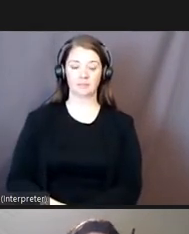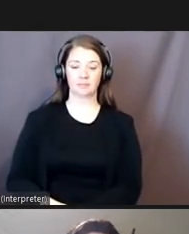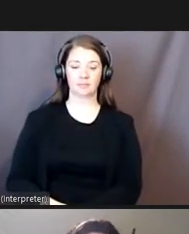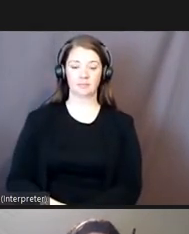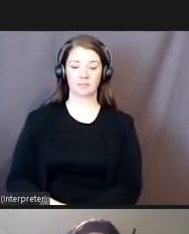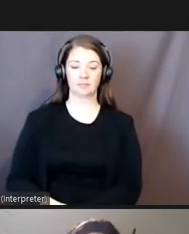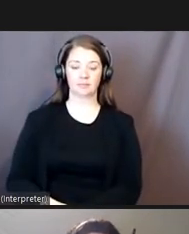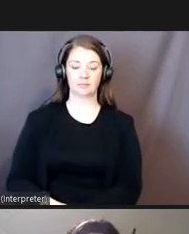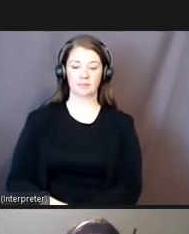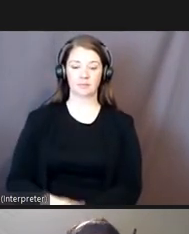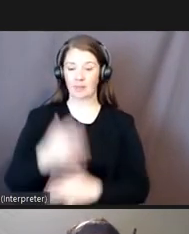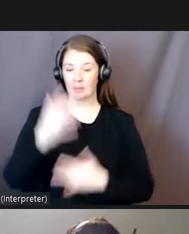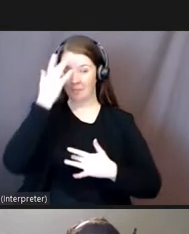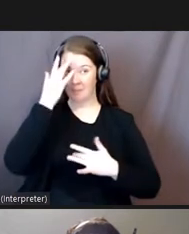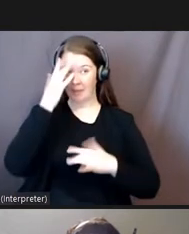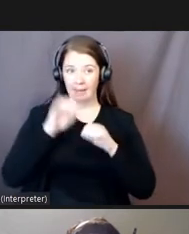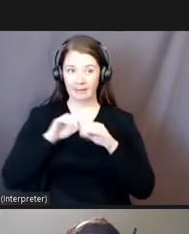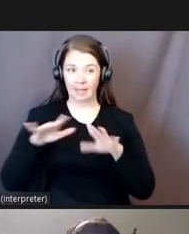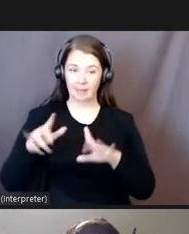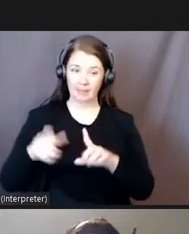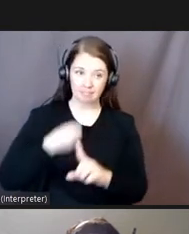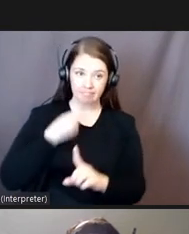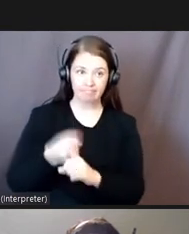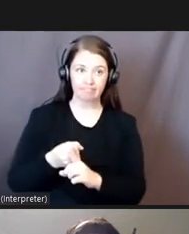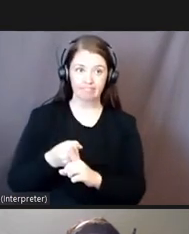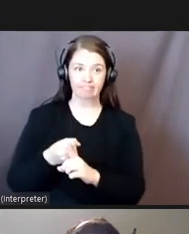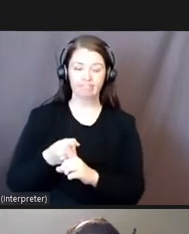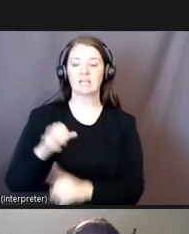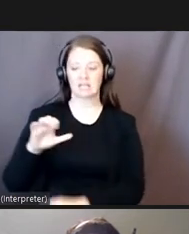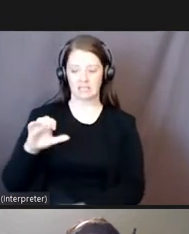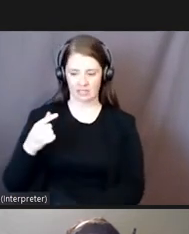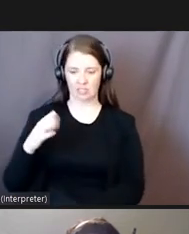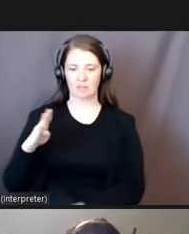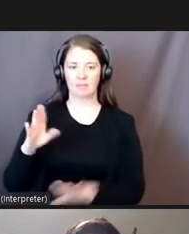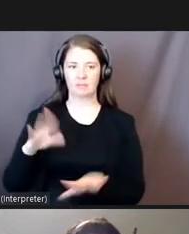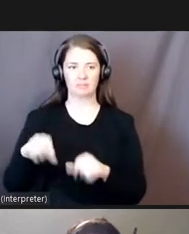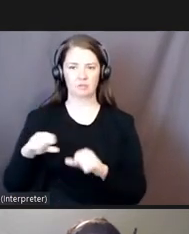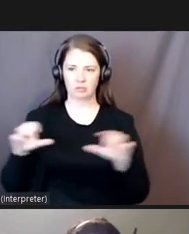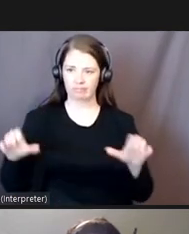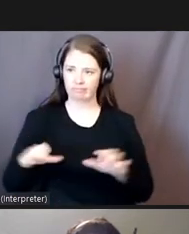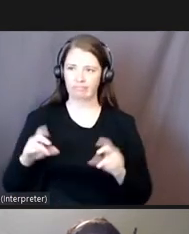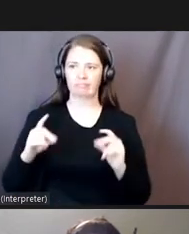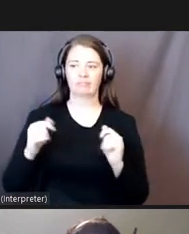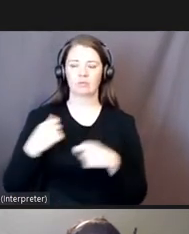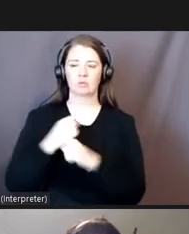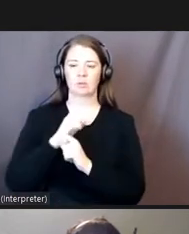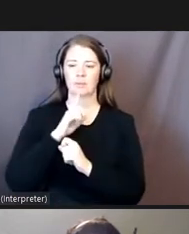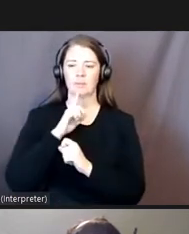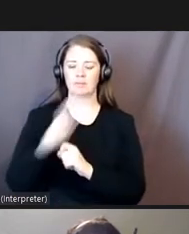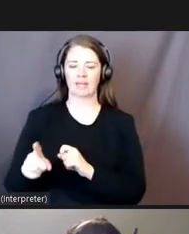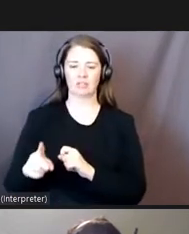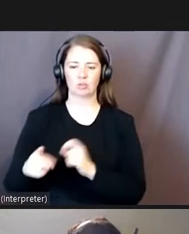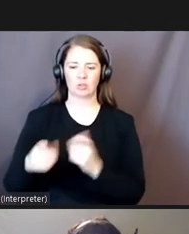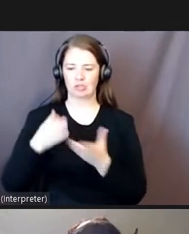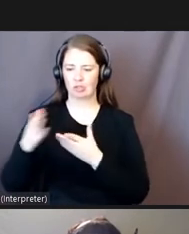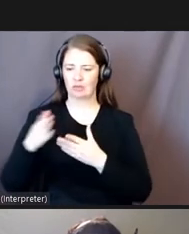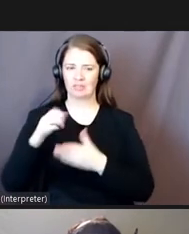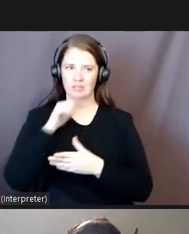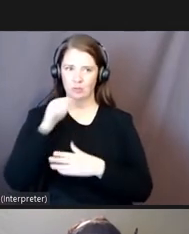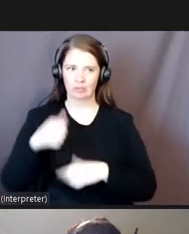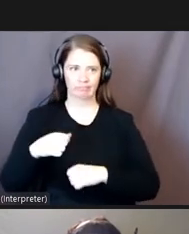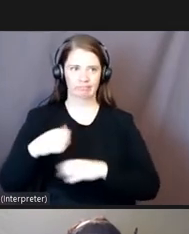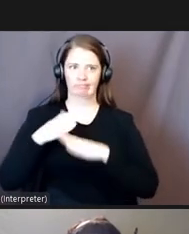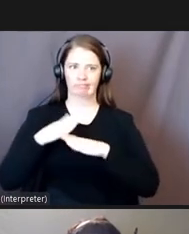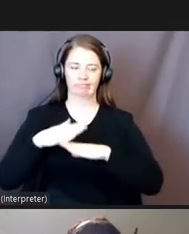Once the pandemic hit, CGB took action to ensure the uninterrupted provision of